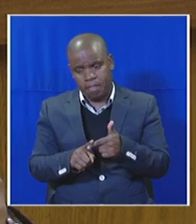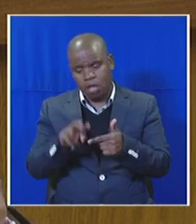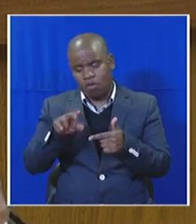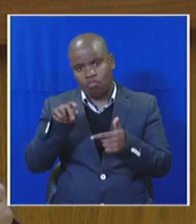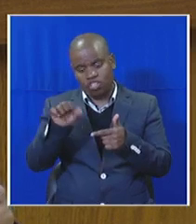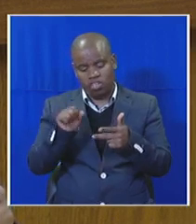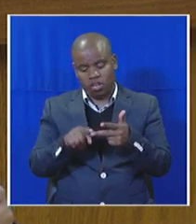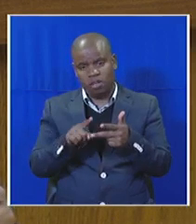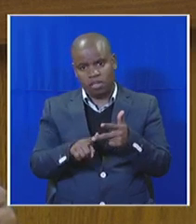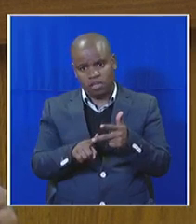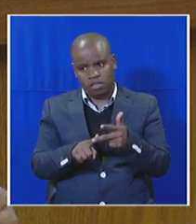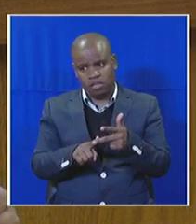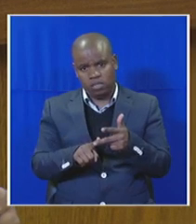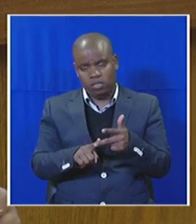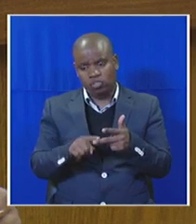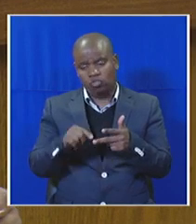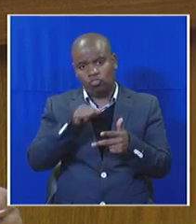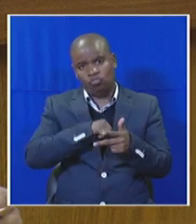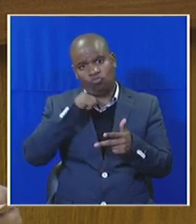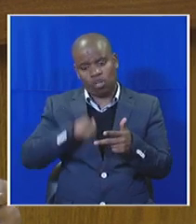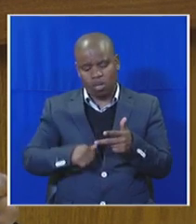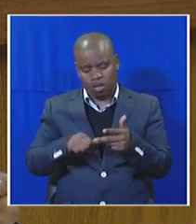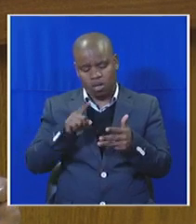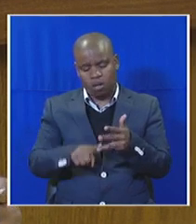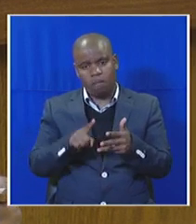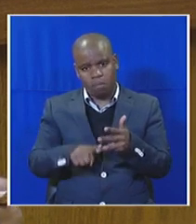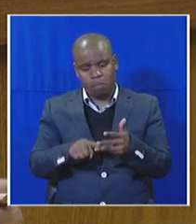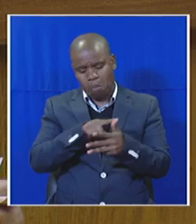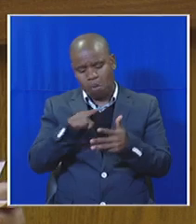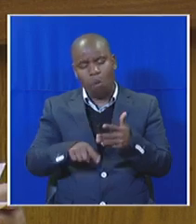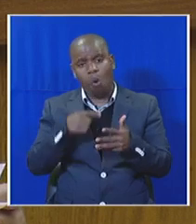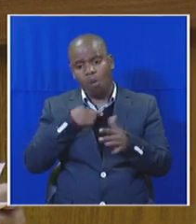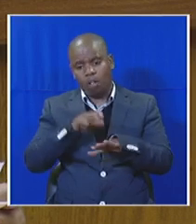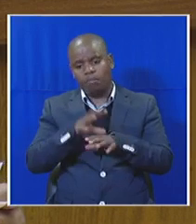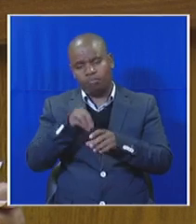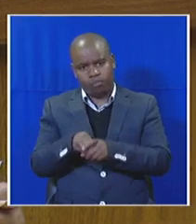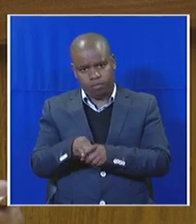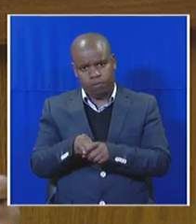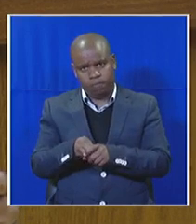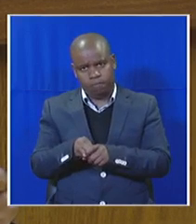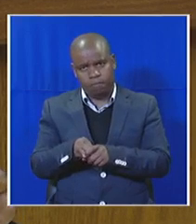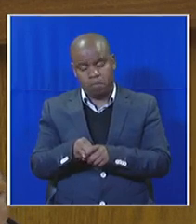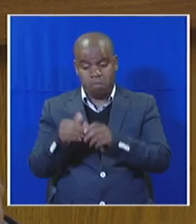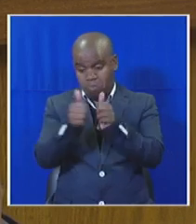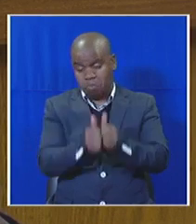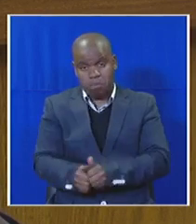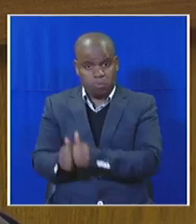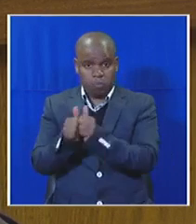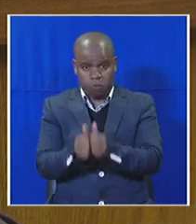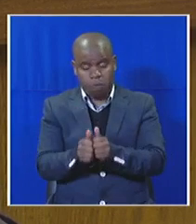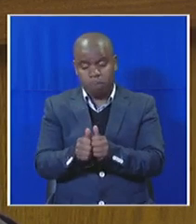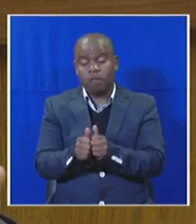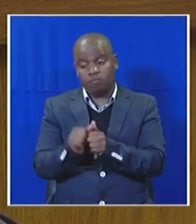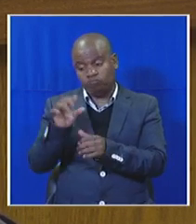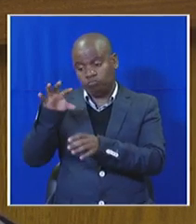G77 plus China, the non-aligned movement, and the